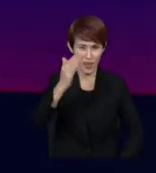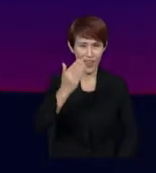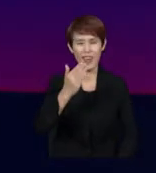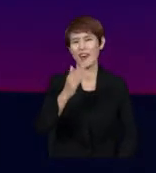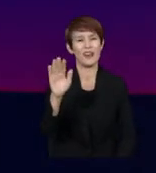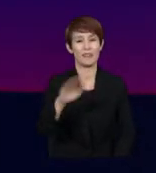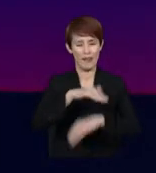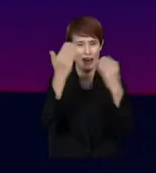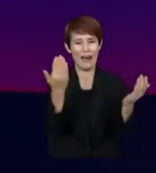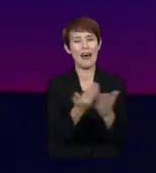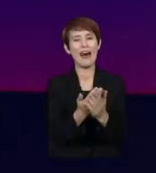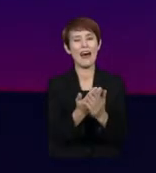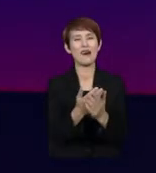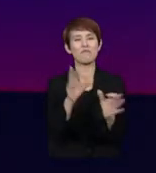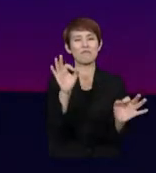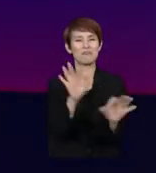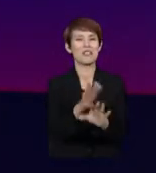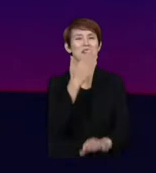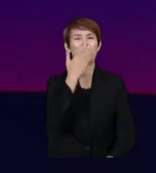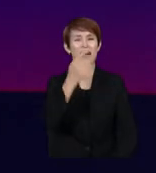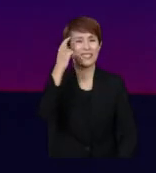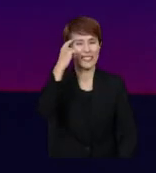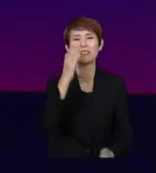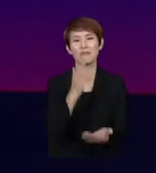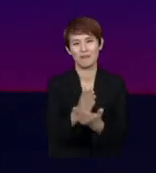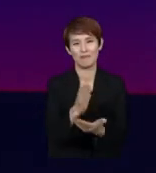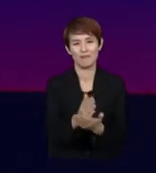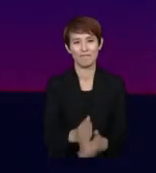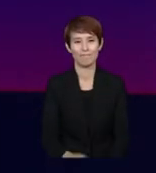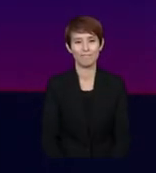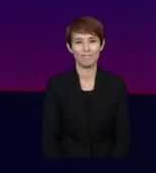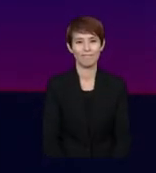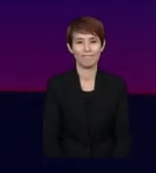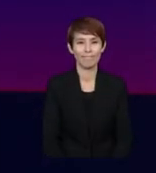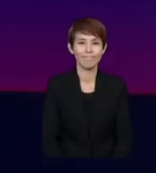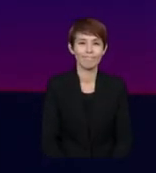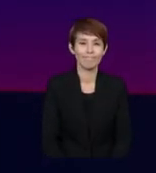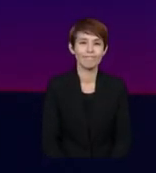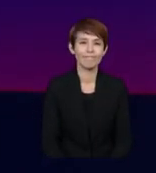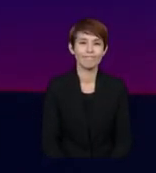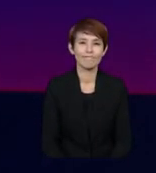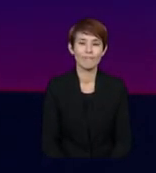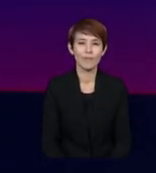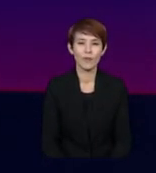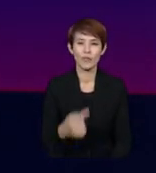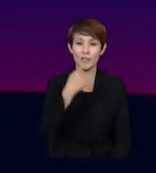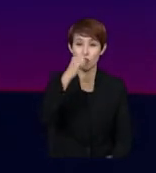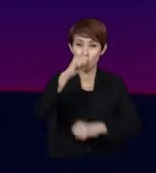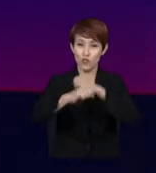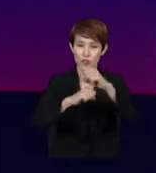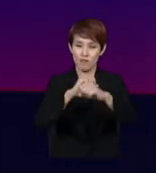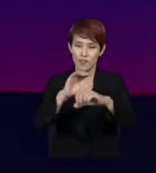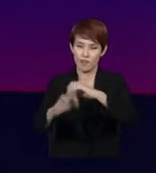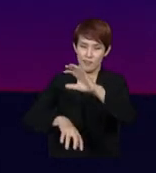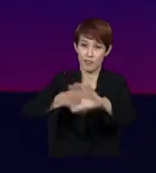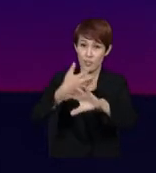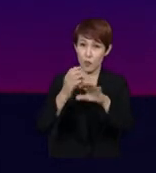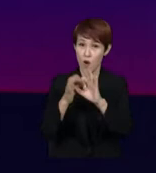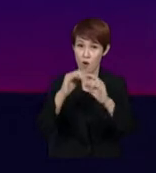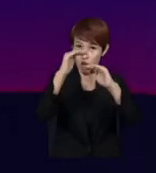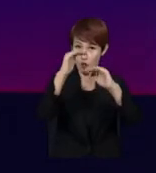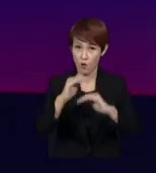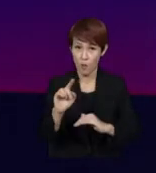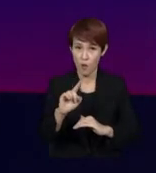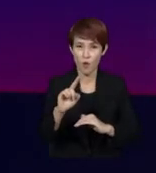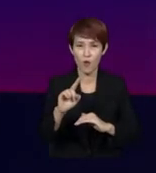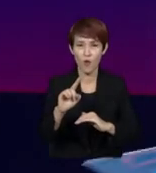is sometimes a worry that I have in terms of certain democratic innovations. So some of what we heard this morning, I think, are excellent